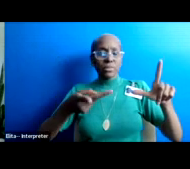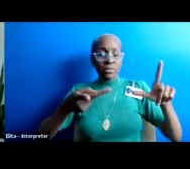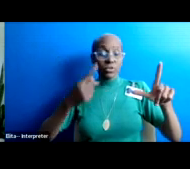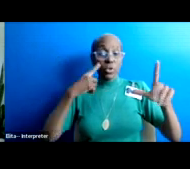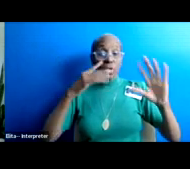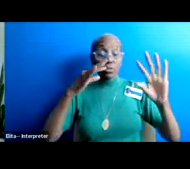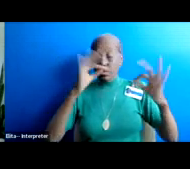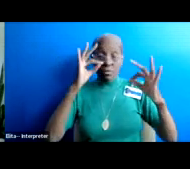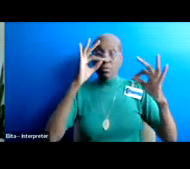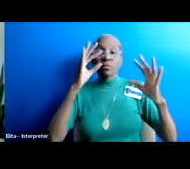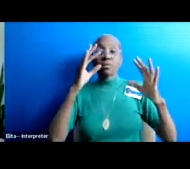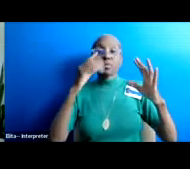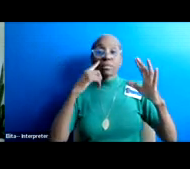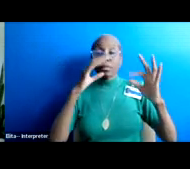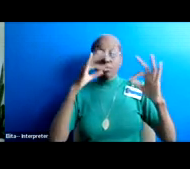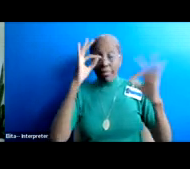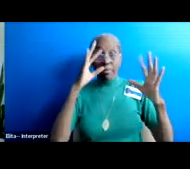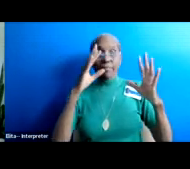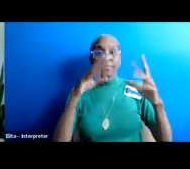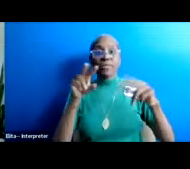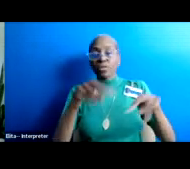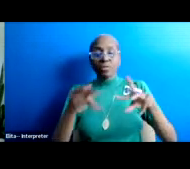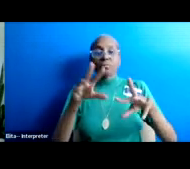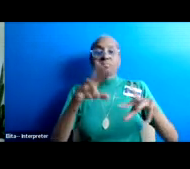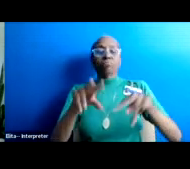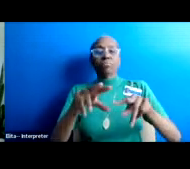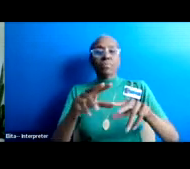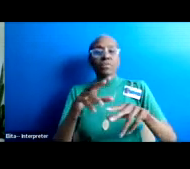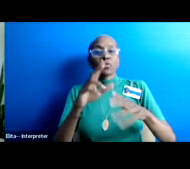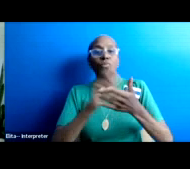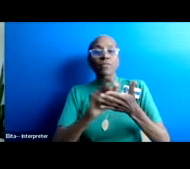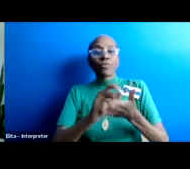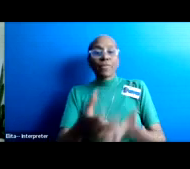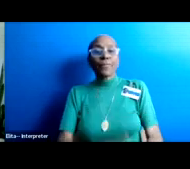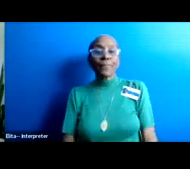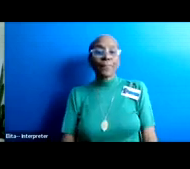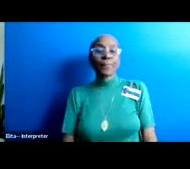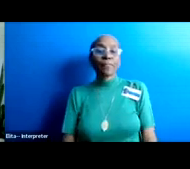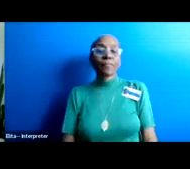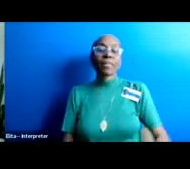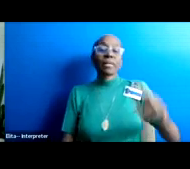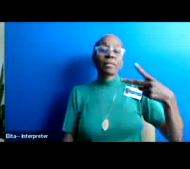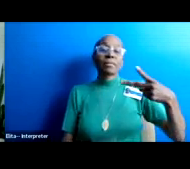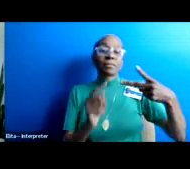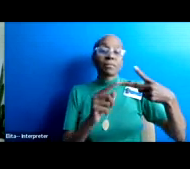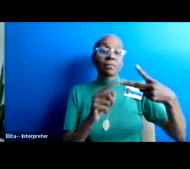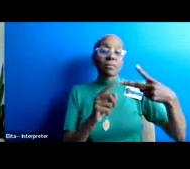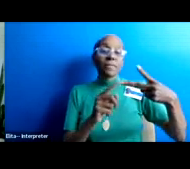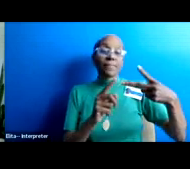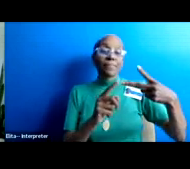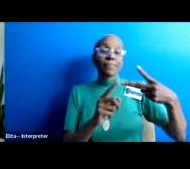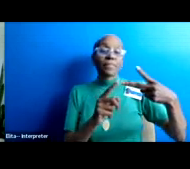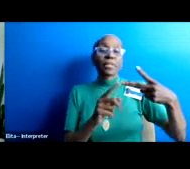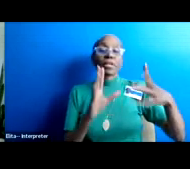your eyes kind of go a little wonky as you try to decipher what I have written there. My second example shows